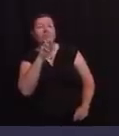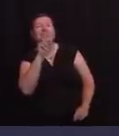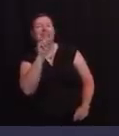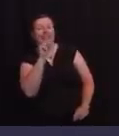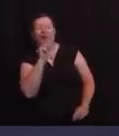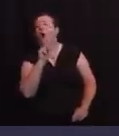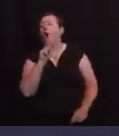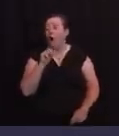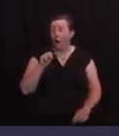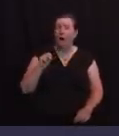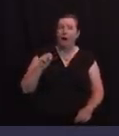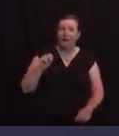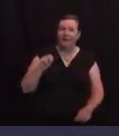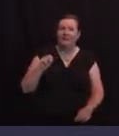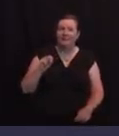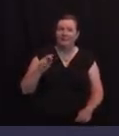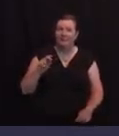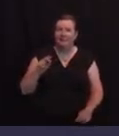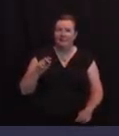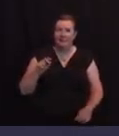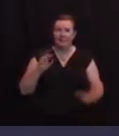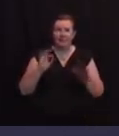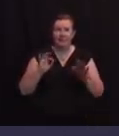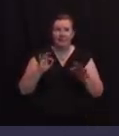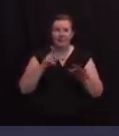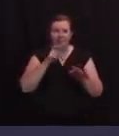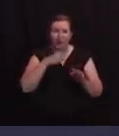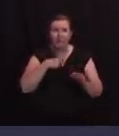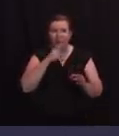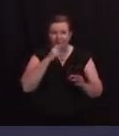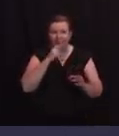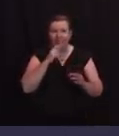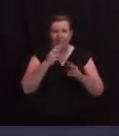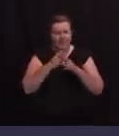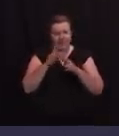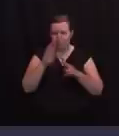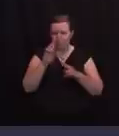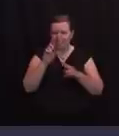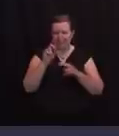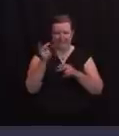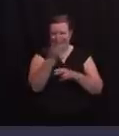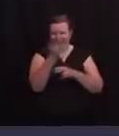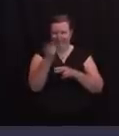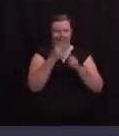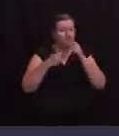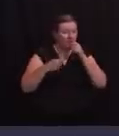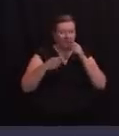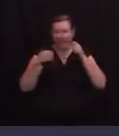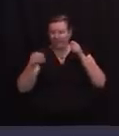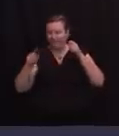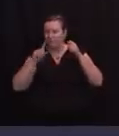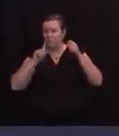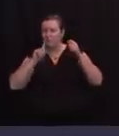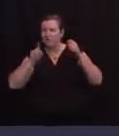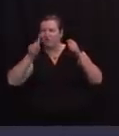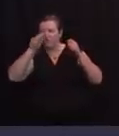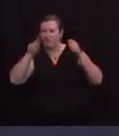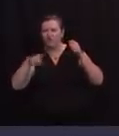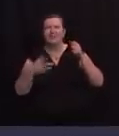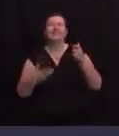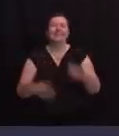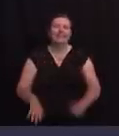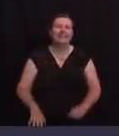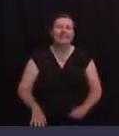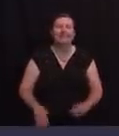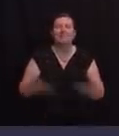with the mic is Brendan, too, so you guys should compare notes. Nice to meet you. Dave. Thank you, Governor. Bless you. There's been some discussion about